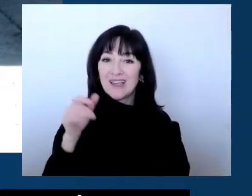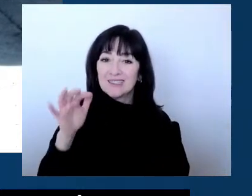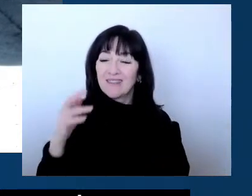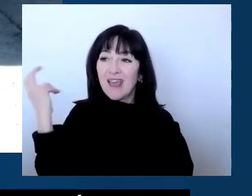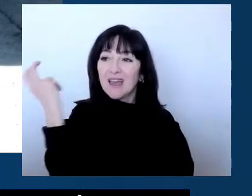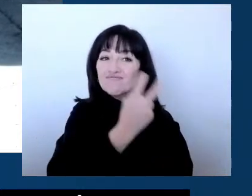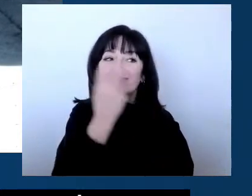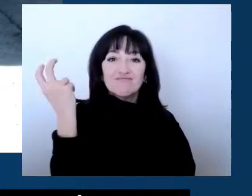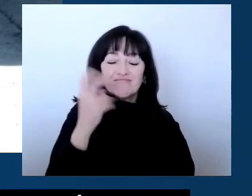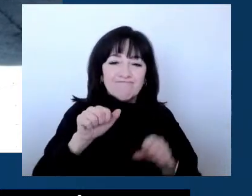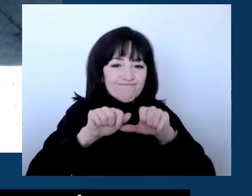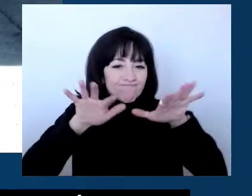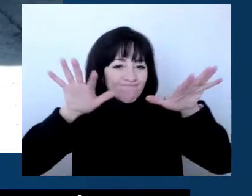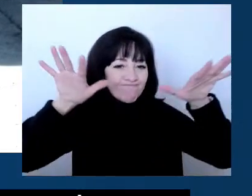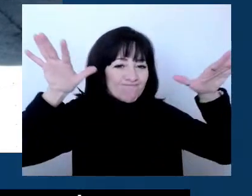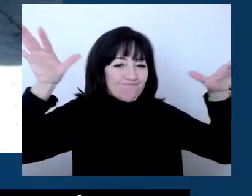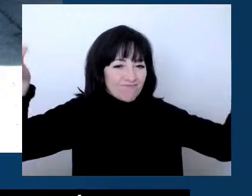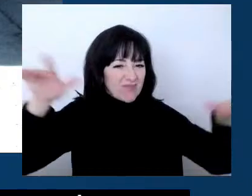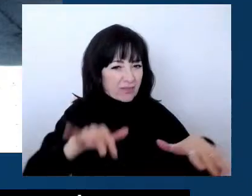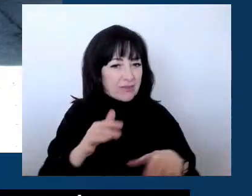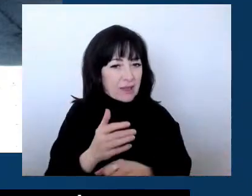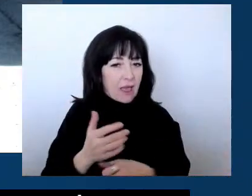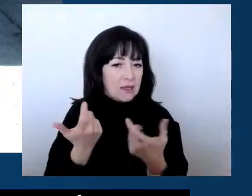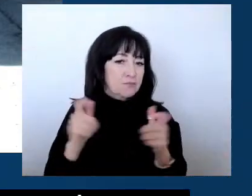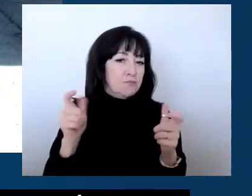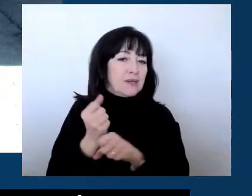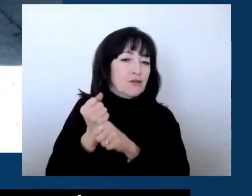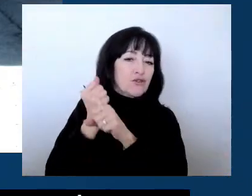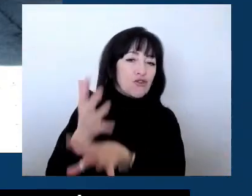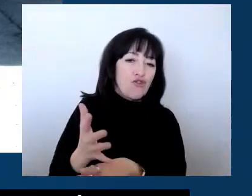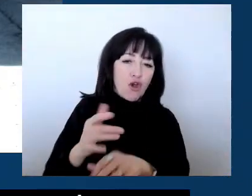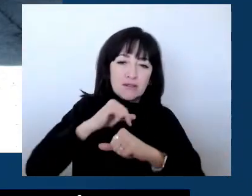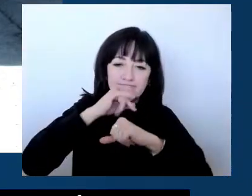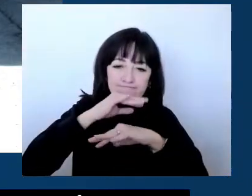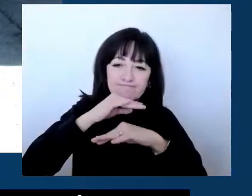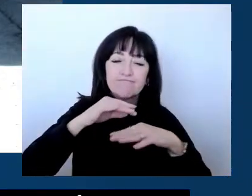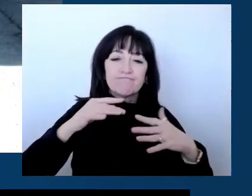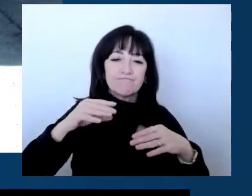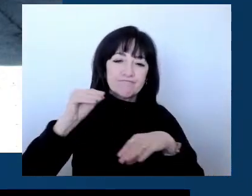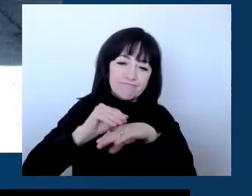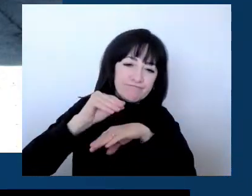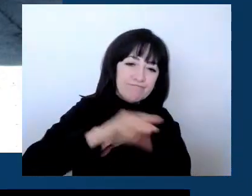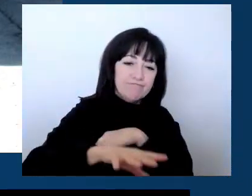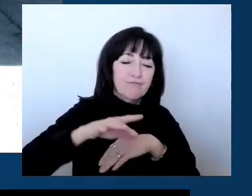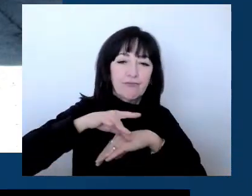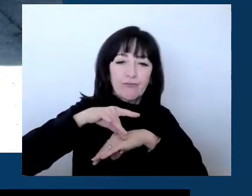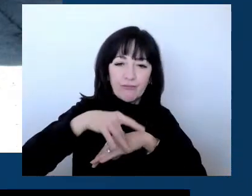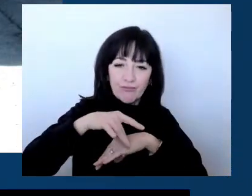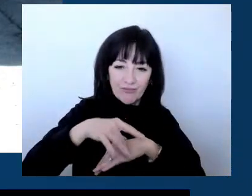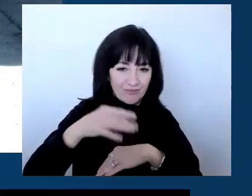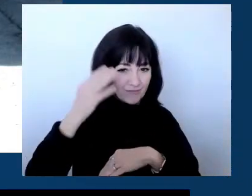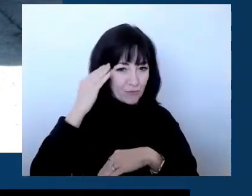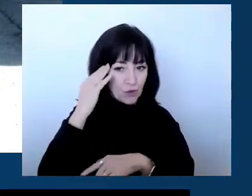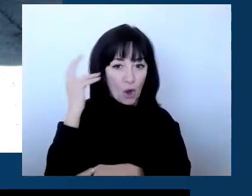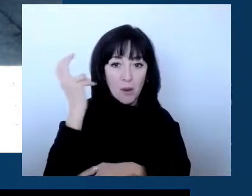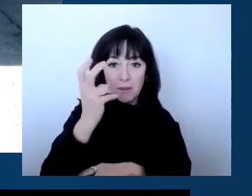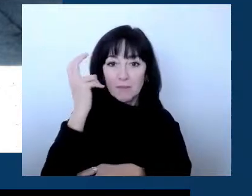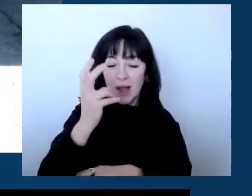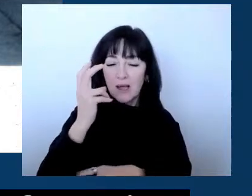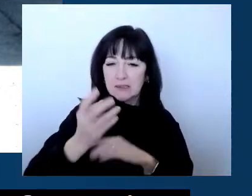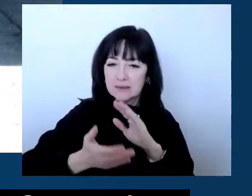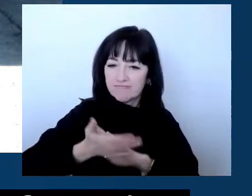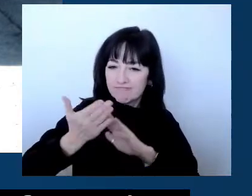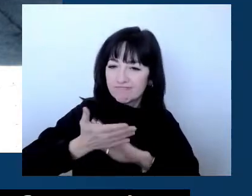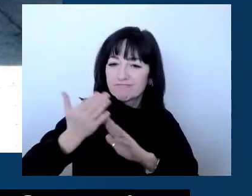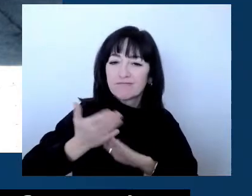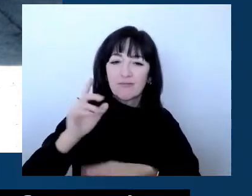doing more to address this, especially with our public transit vehicles, which operate long hours and are traveling through our communities.